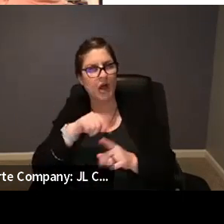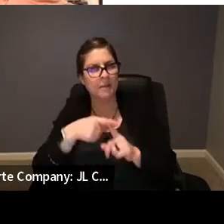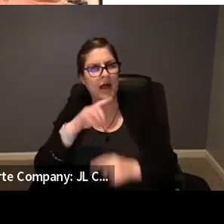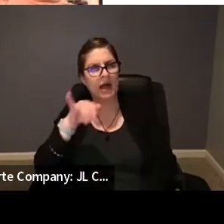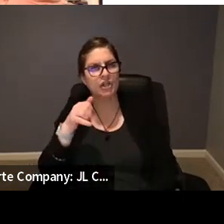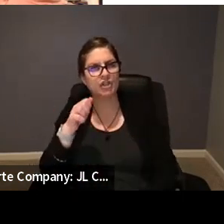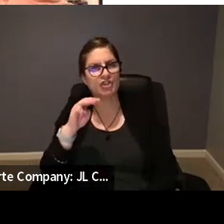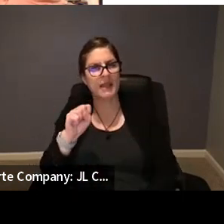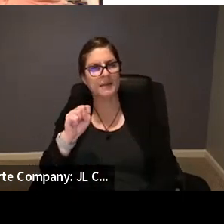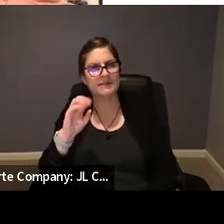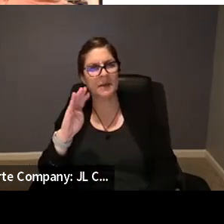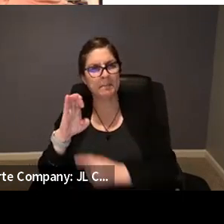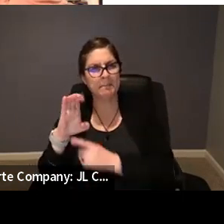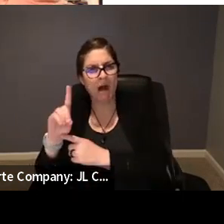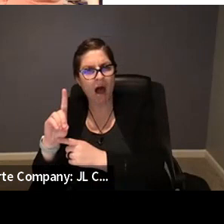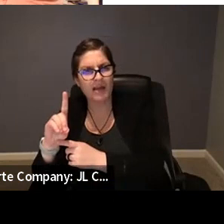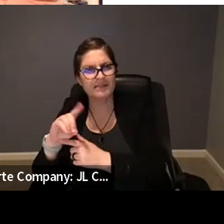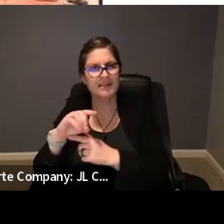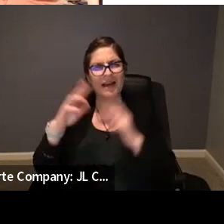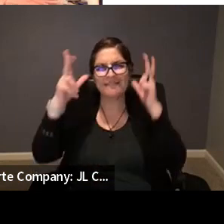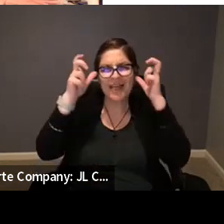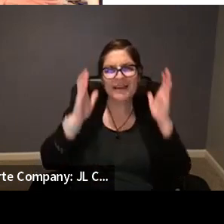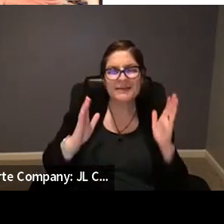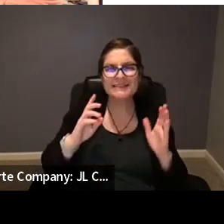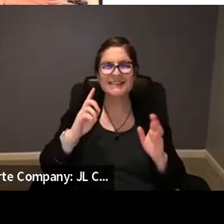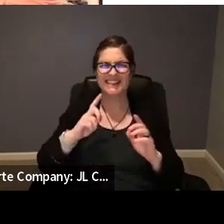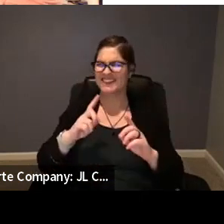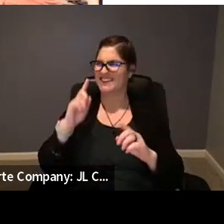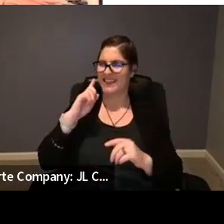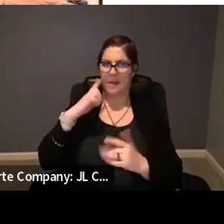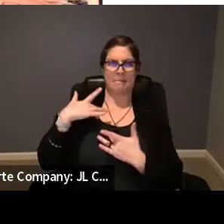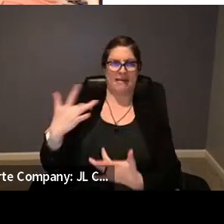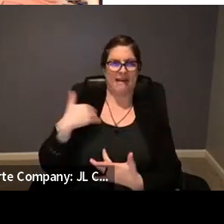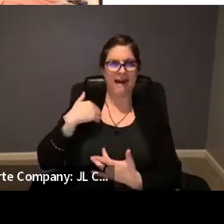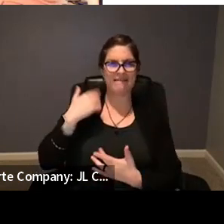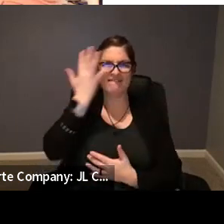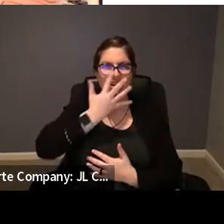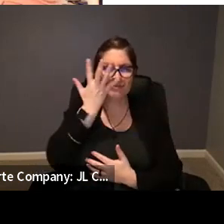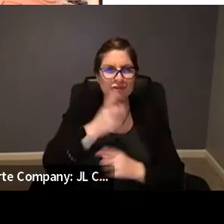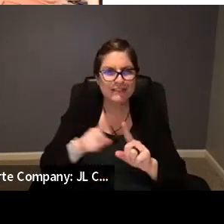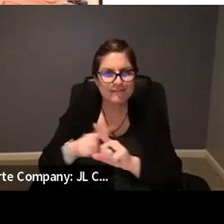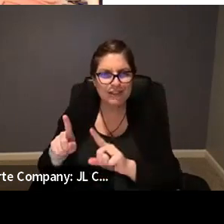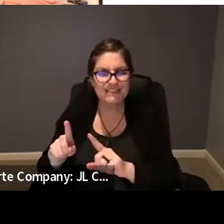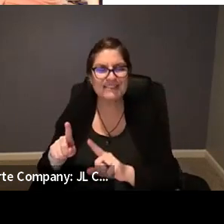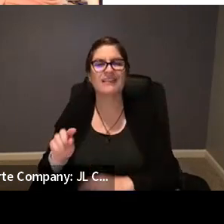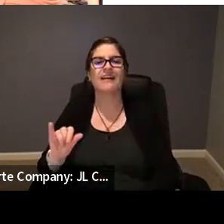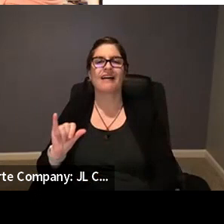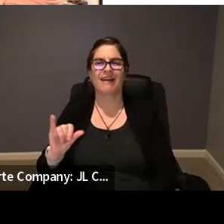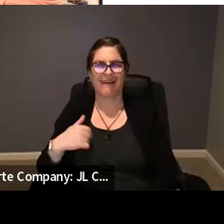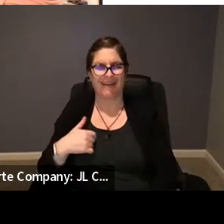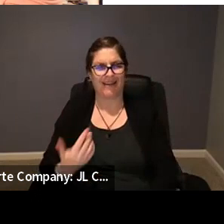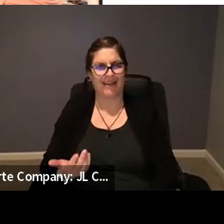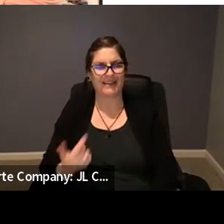villains and villains in general always having facial differences, and how that's such a trope that makes